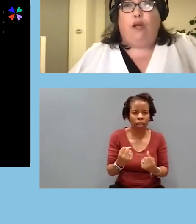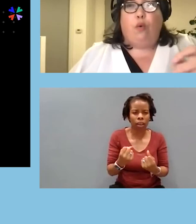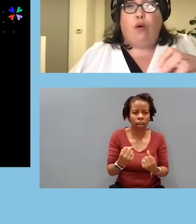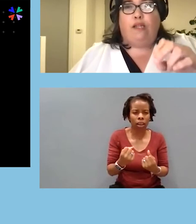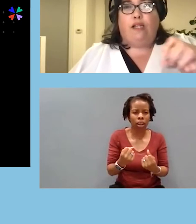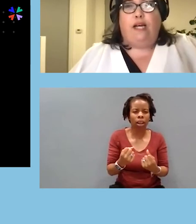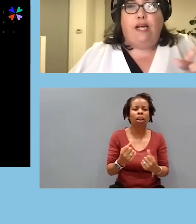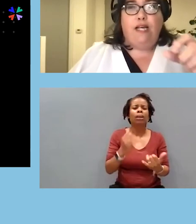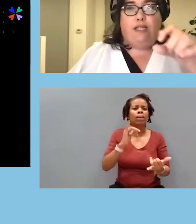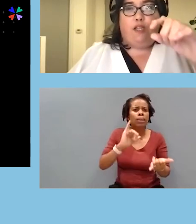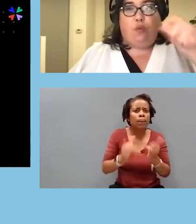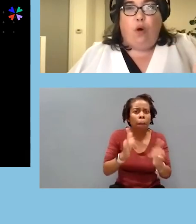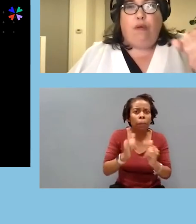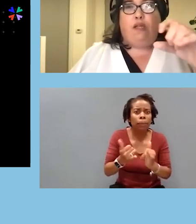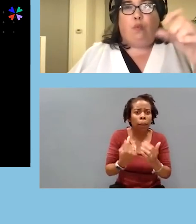friction point where